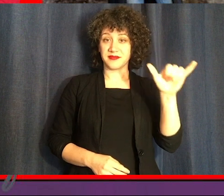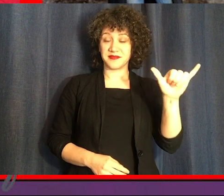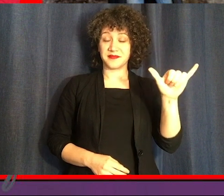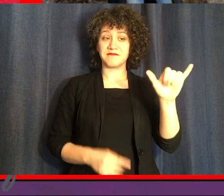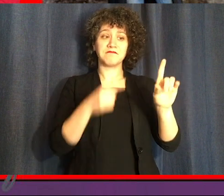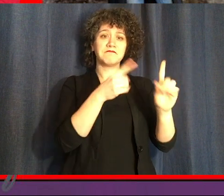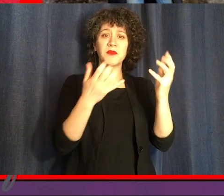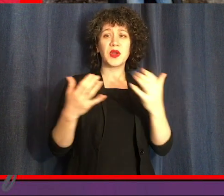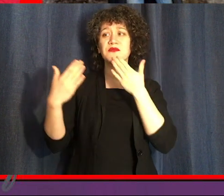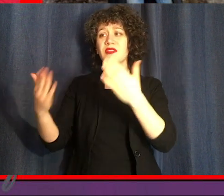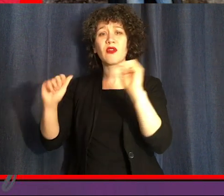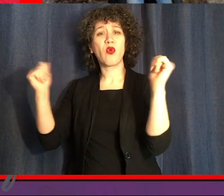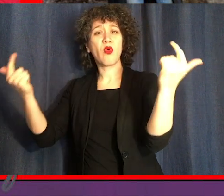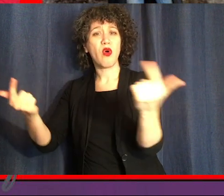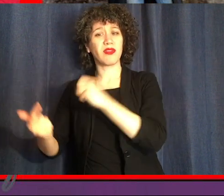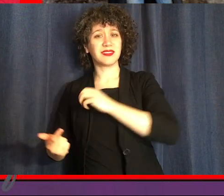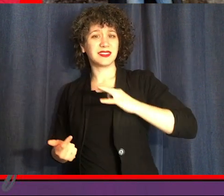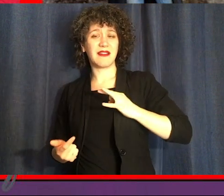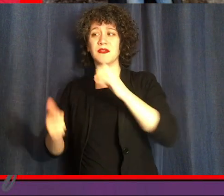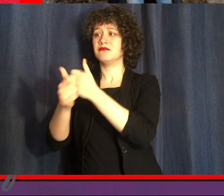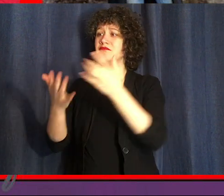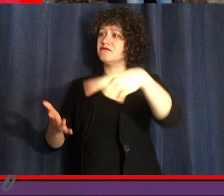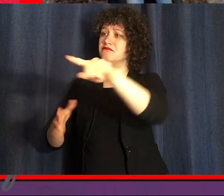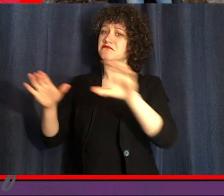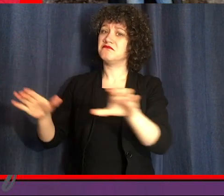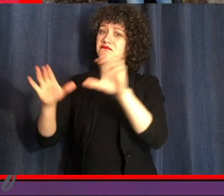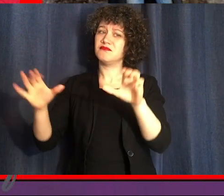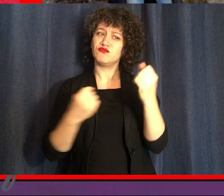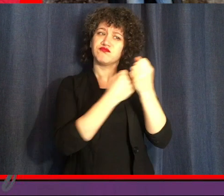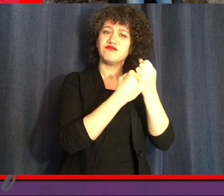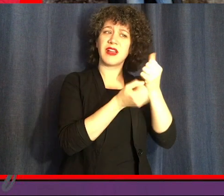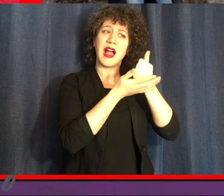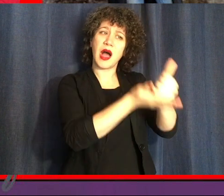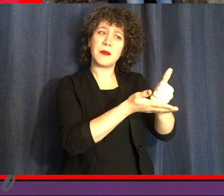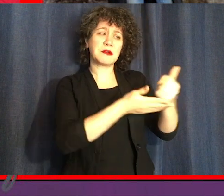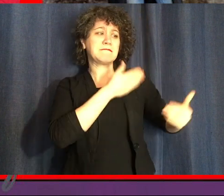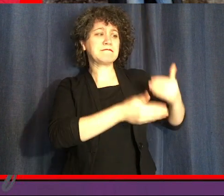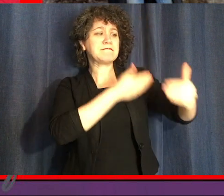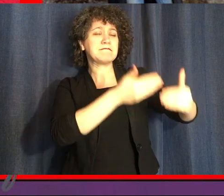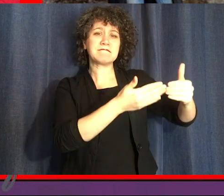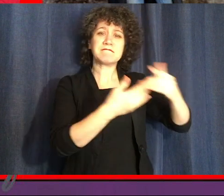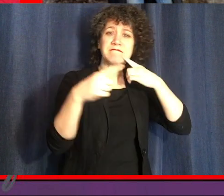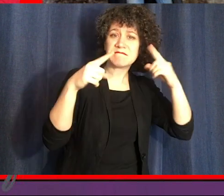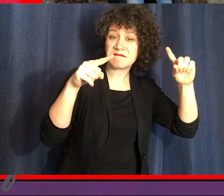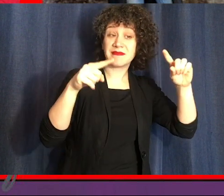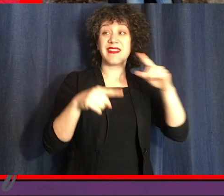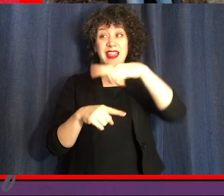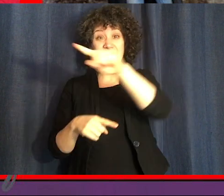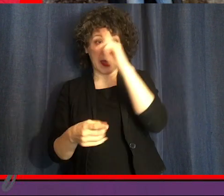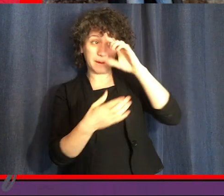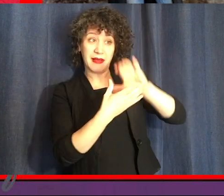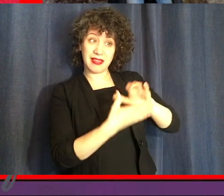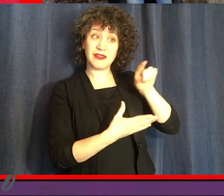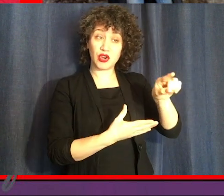of the staff for everything they have done to help her get this far and believing in her when she couldn't do it for